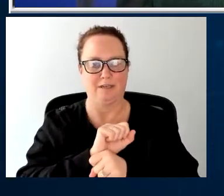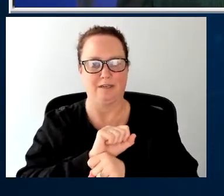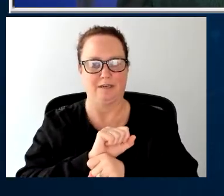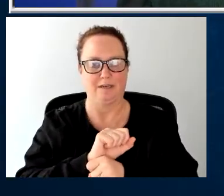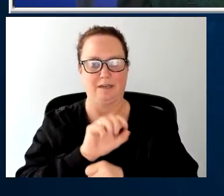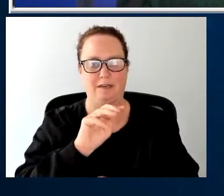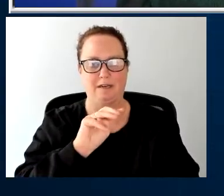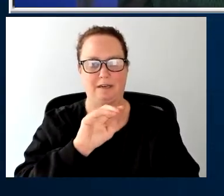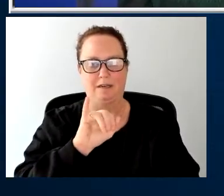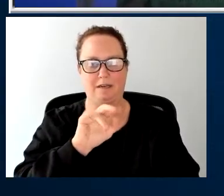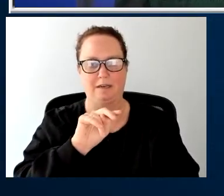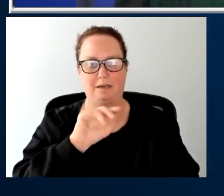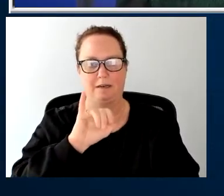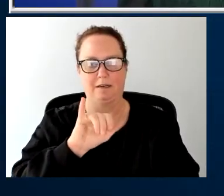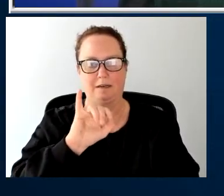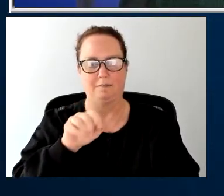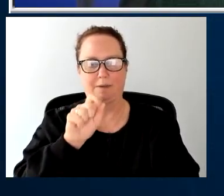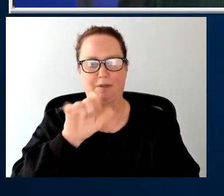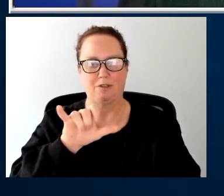Mimi J. Mimi J.